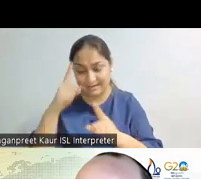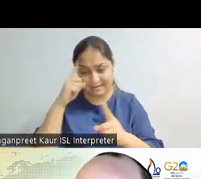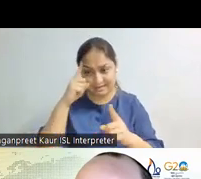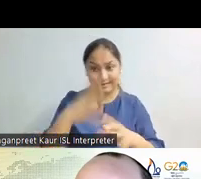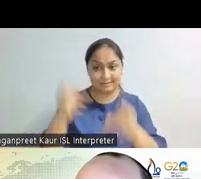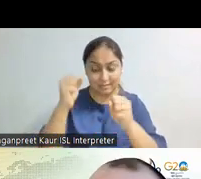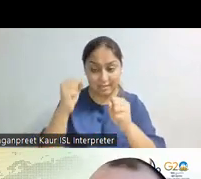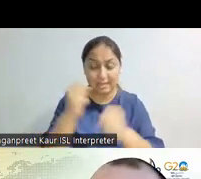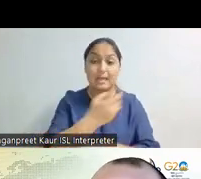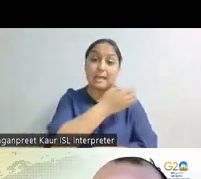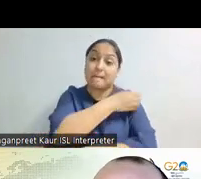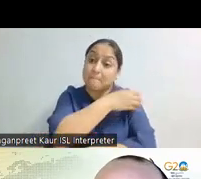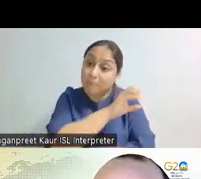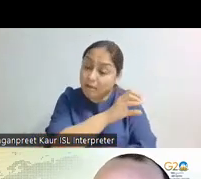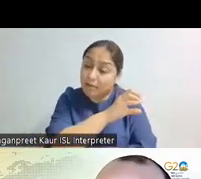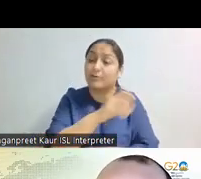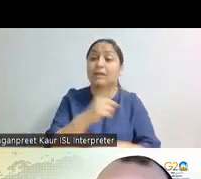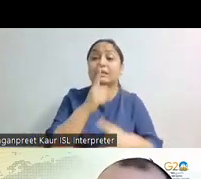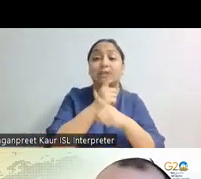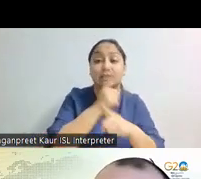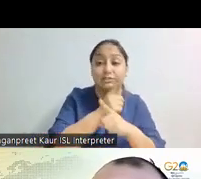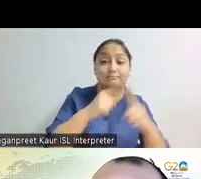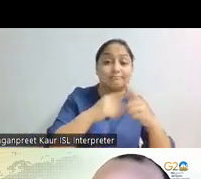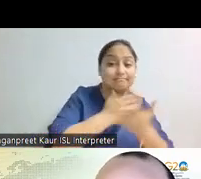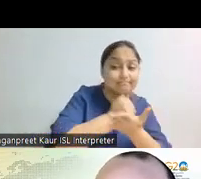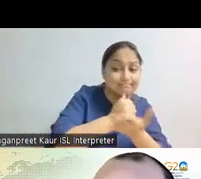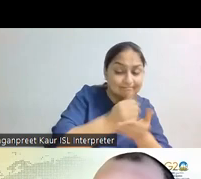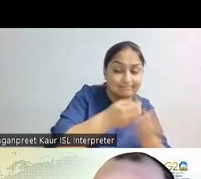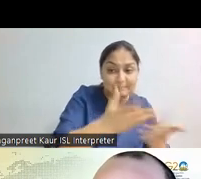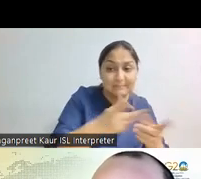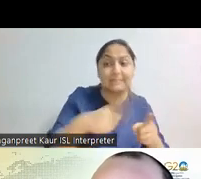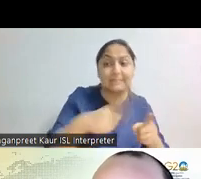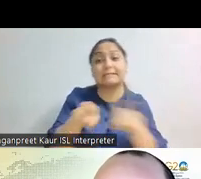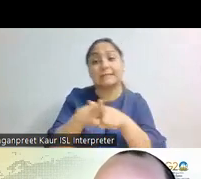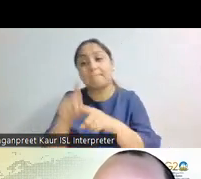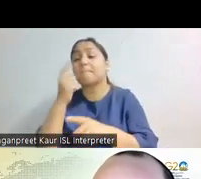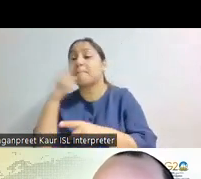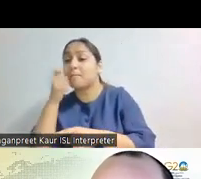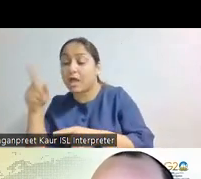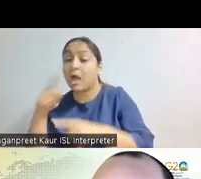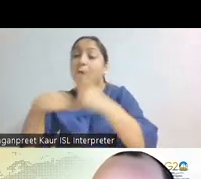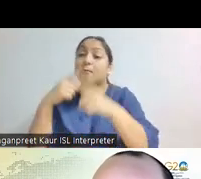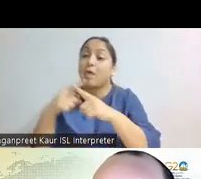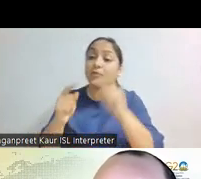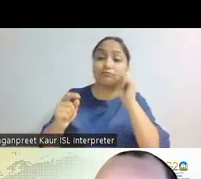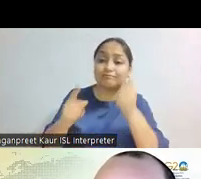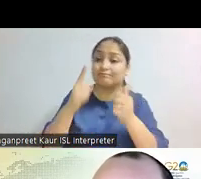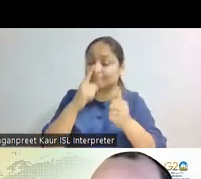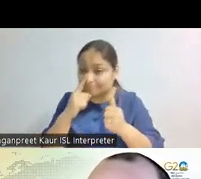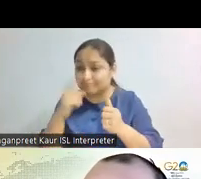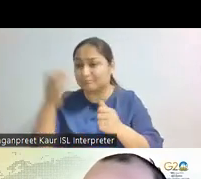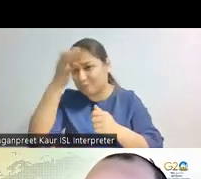empower and entrain our teachers, as well as parents, in gender issues, in community development, and